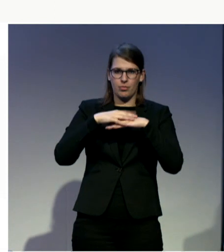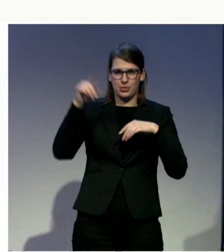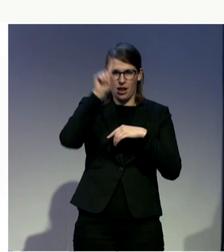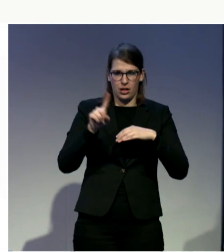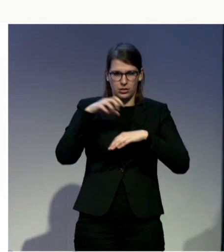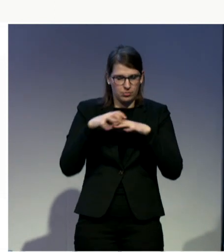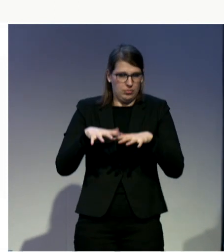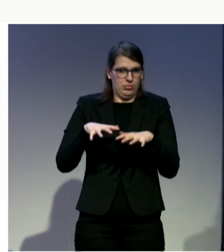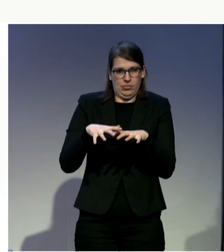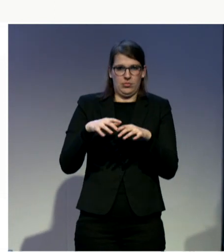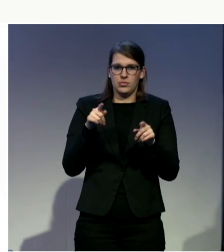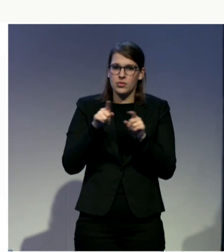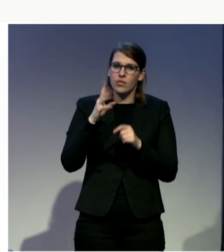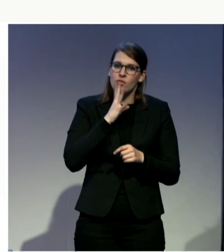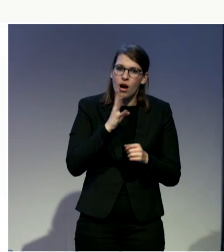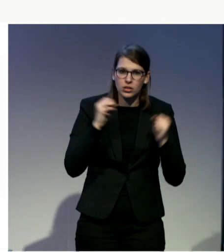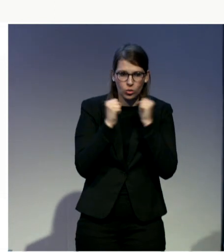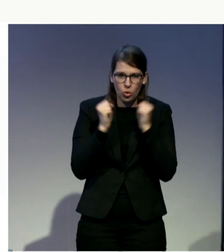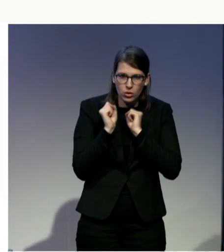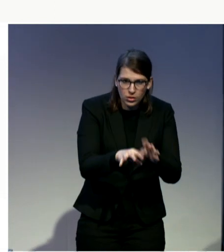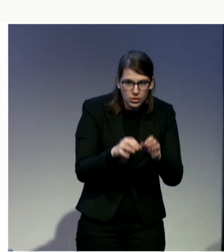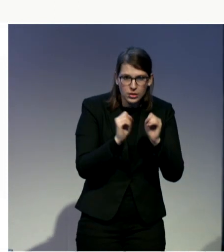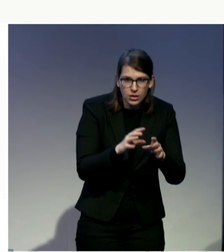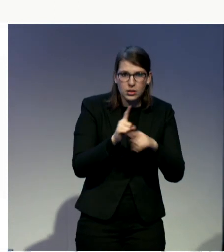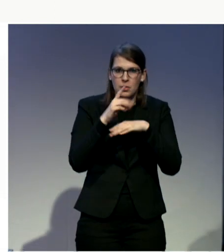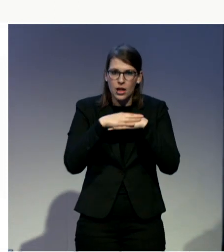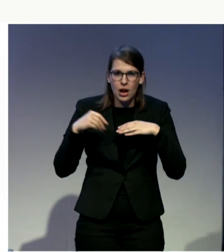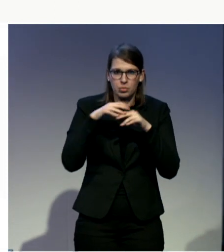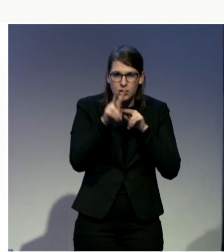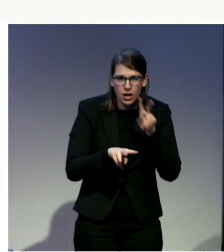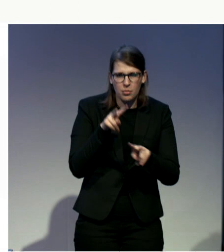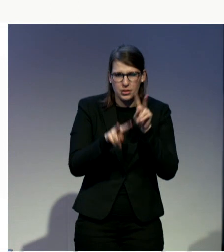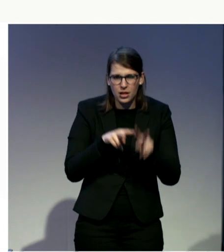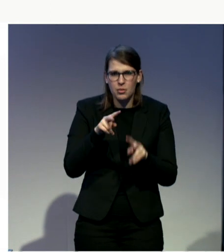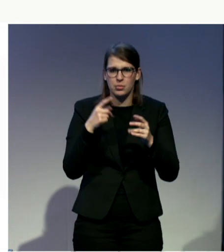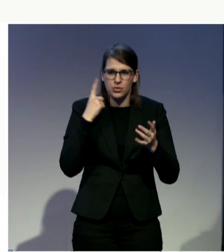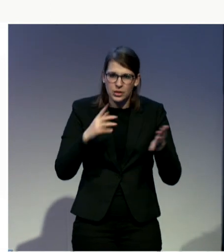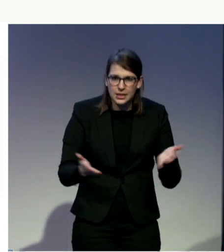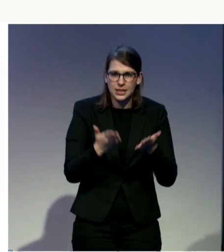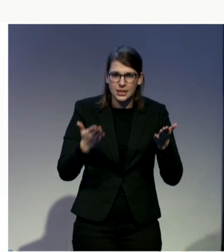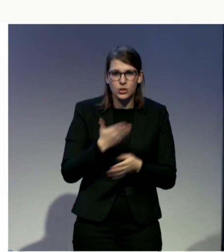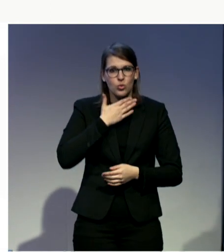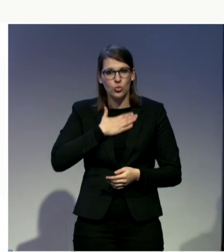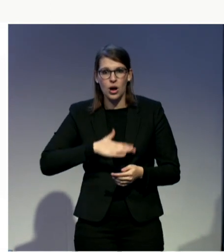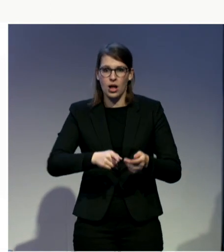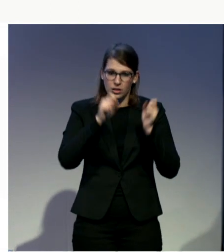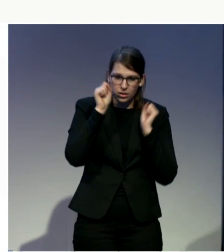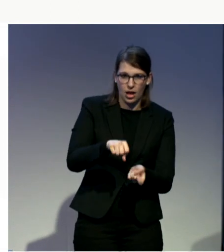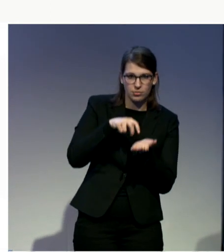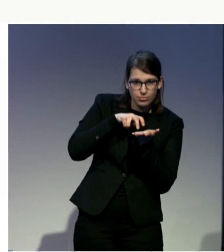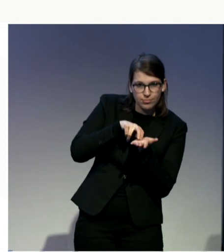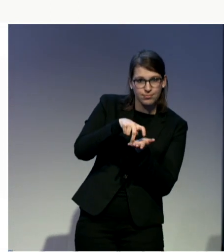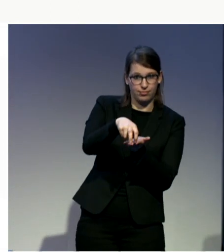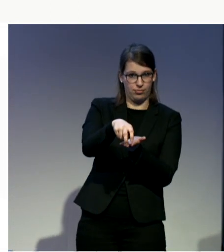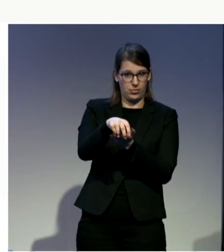the premises of getting them to be able to walk. They then meet another young child who's in the